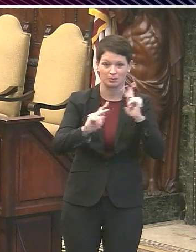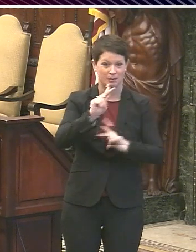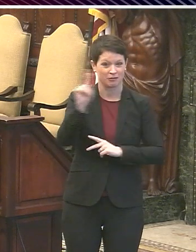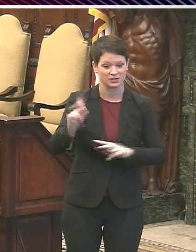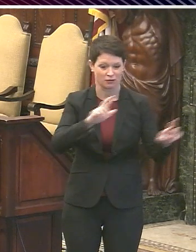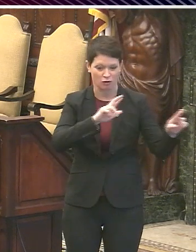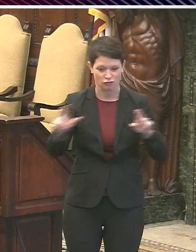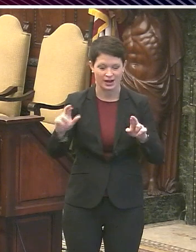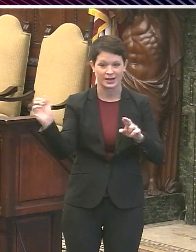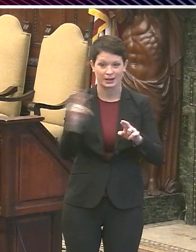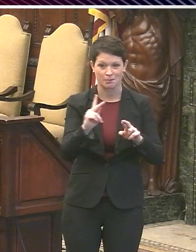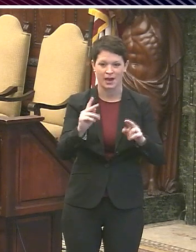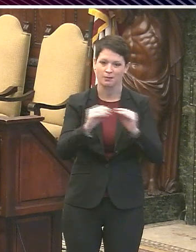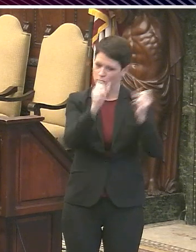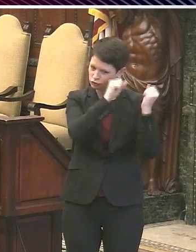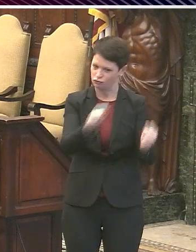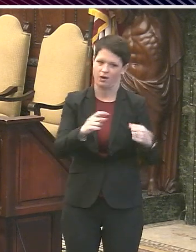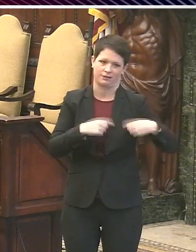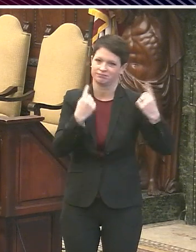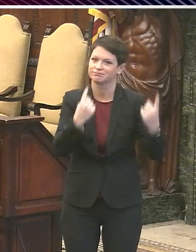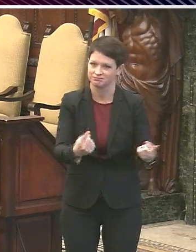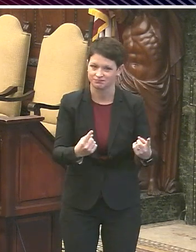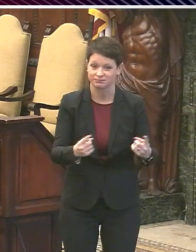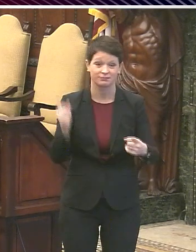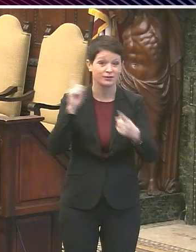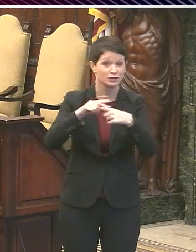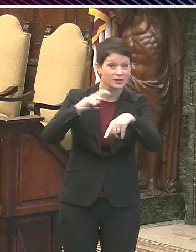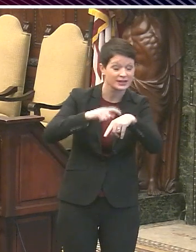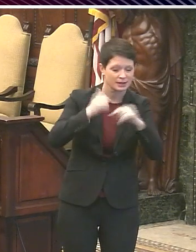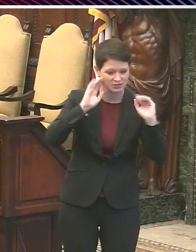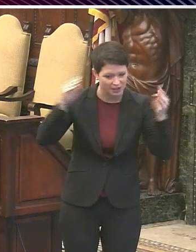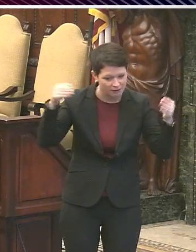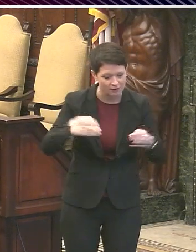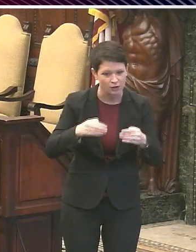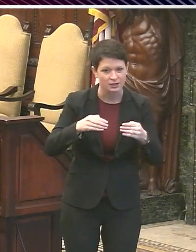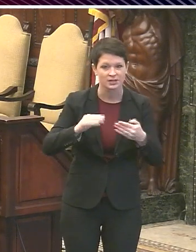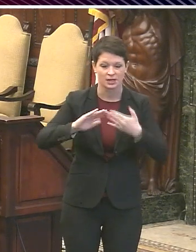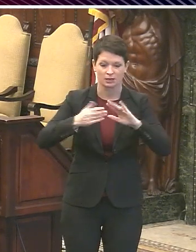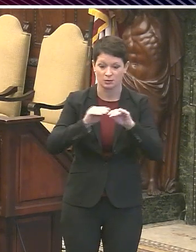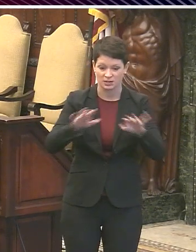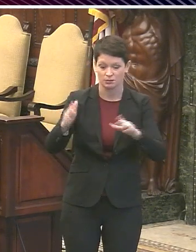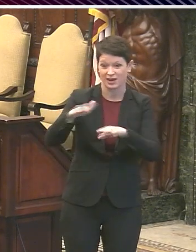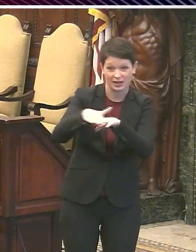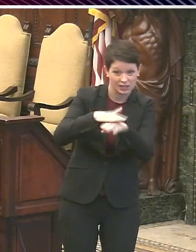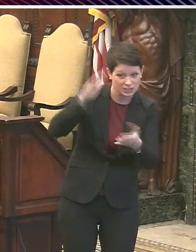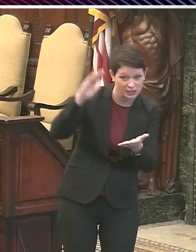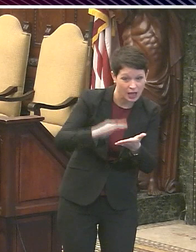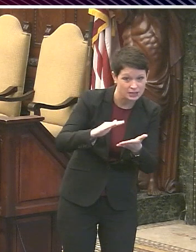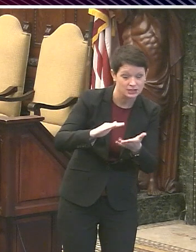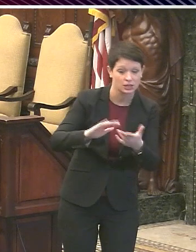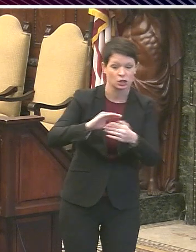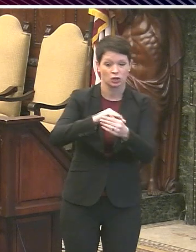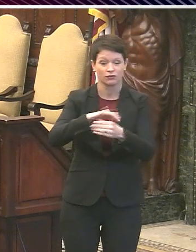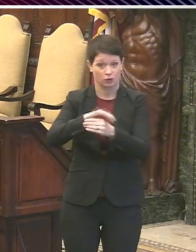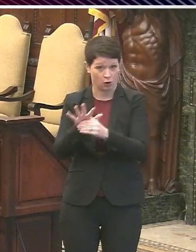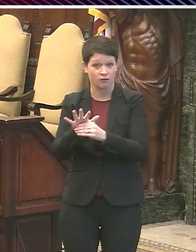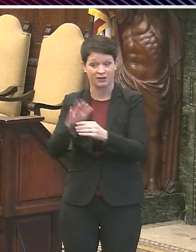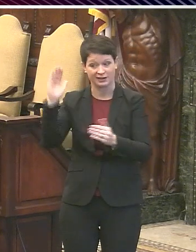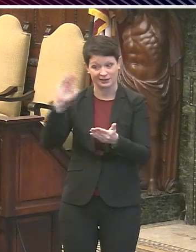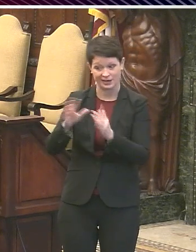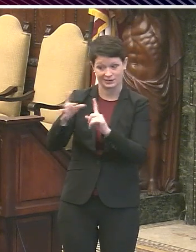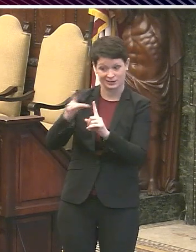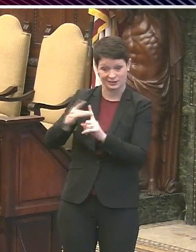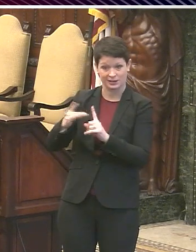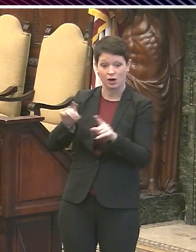is ready to come back stronger than ever. Until then, we remain focused on slowing community spread of COVID-19 and getting